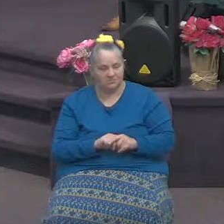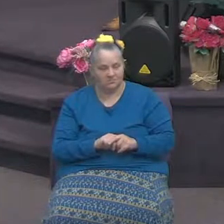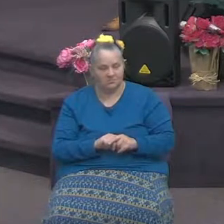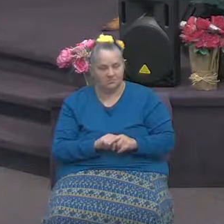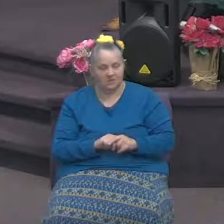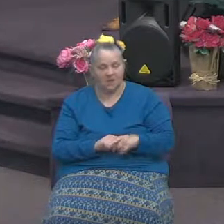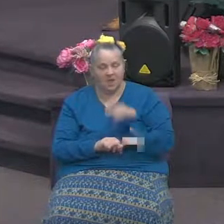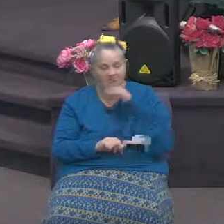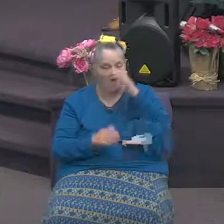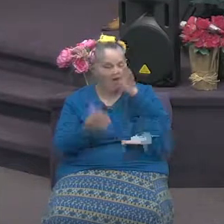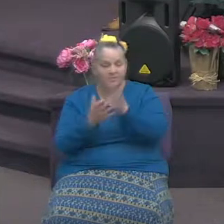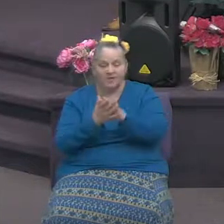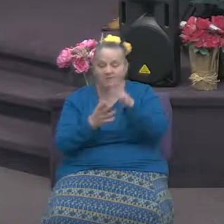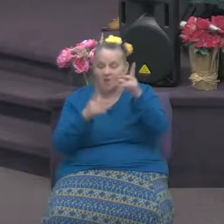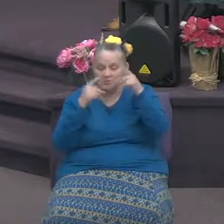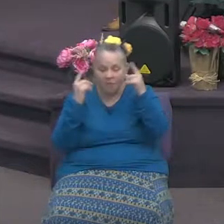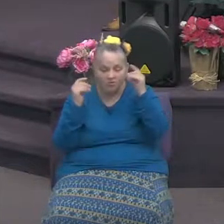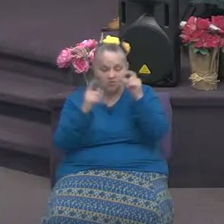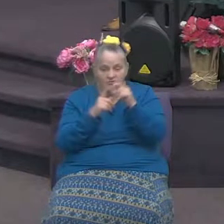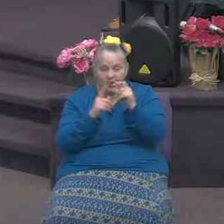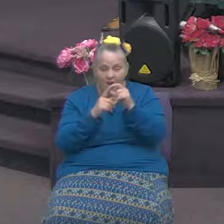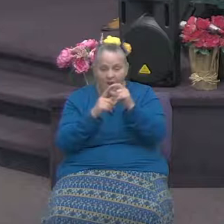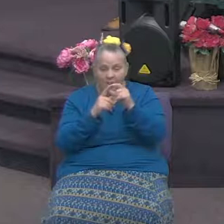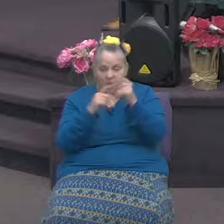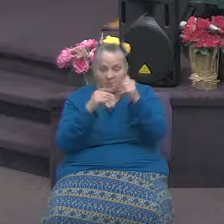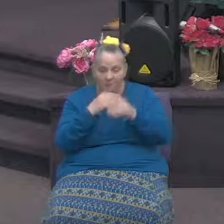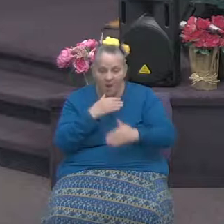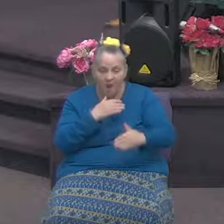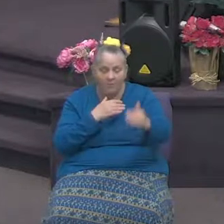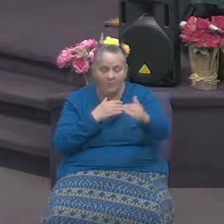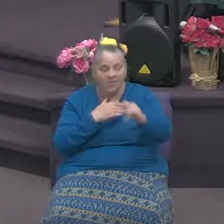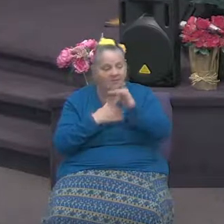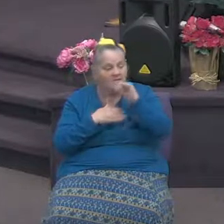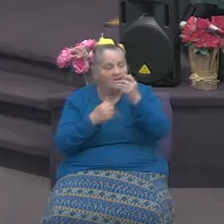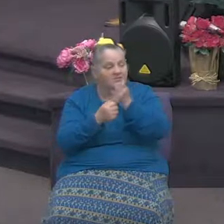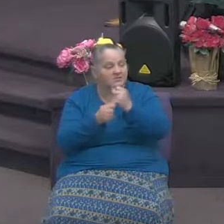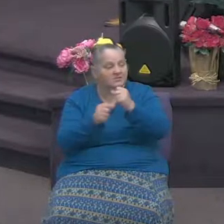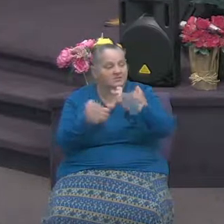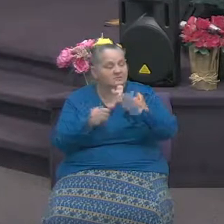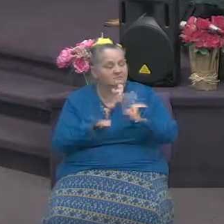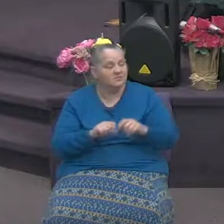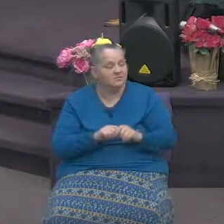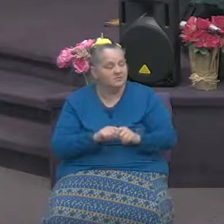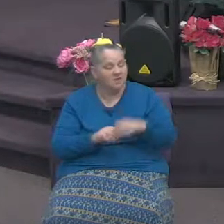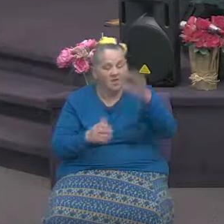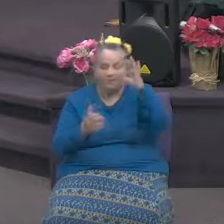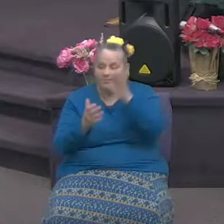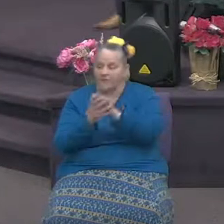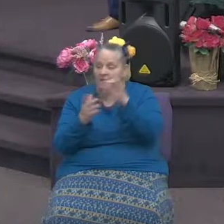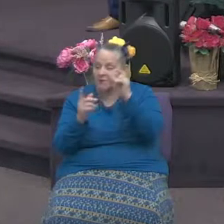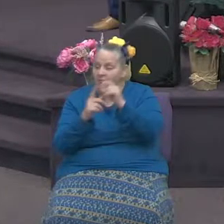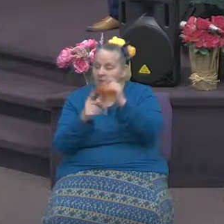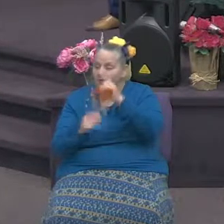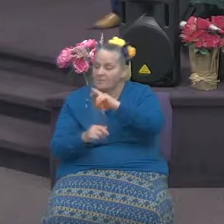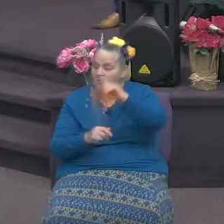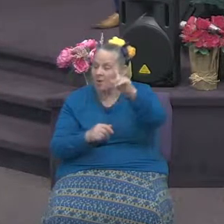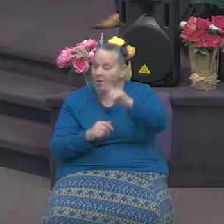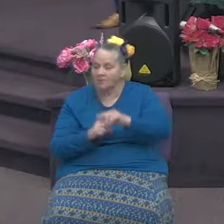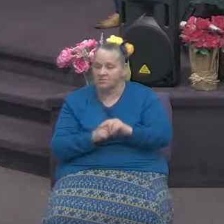If they had not believed Moses' word and went forward, they would not have been saved. Believe the word of the